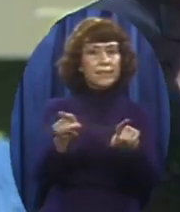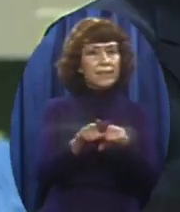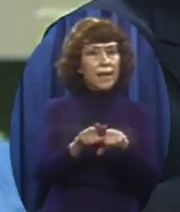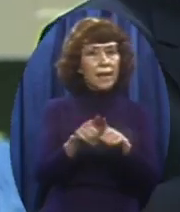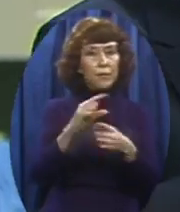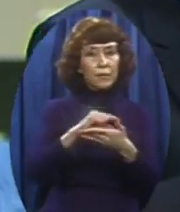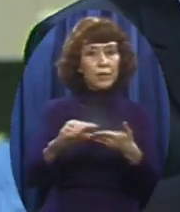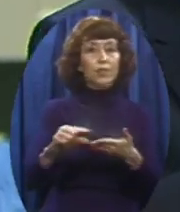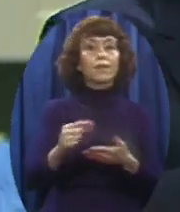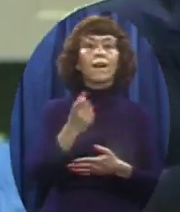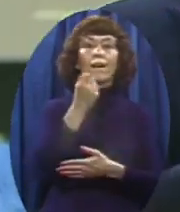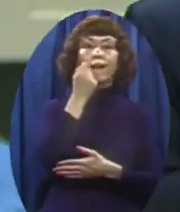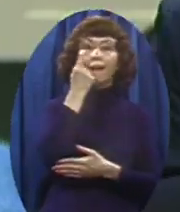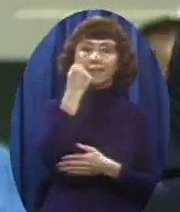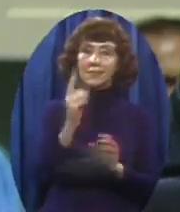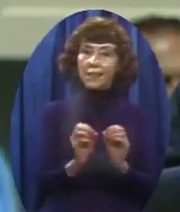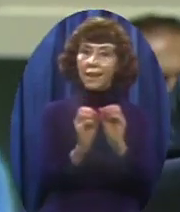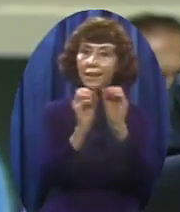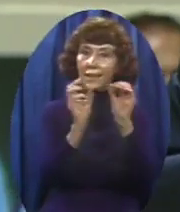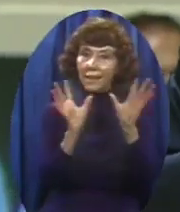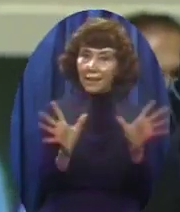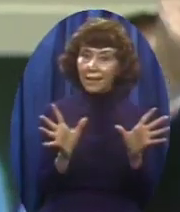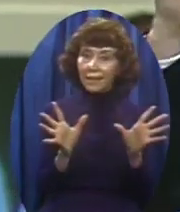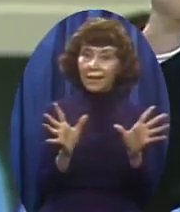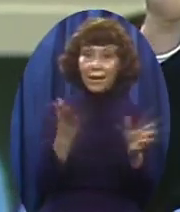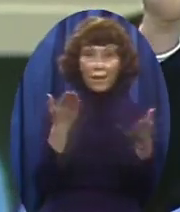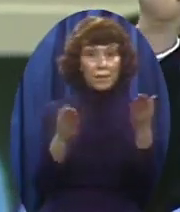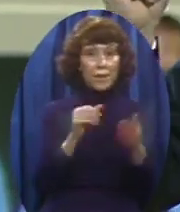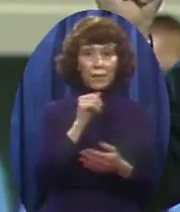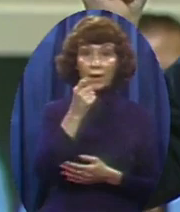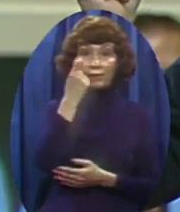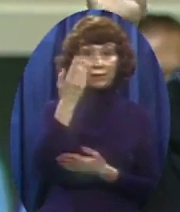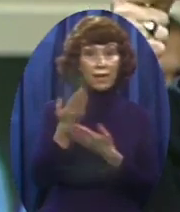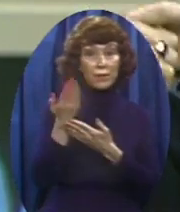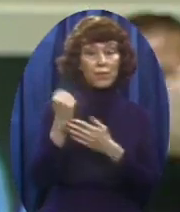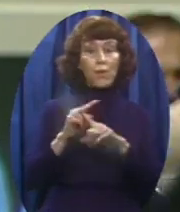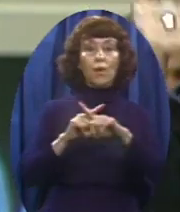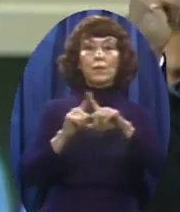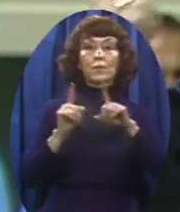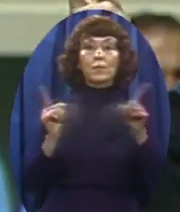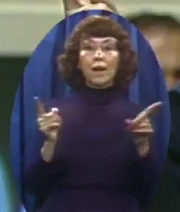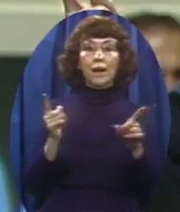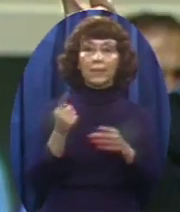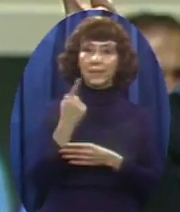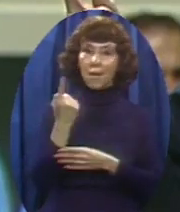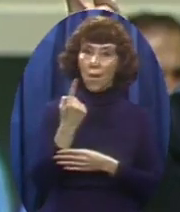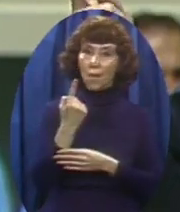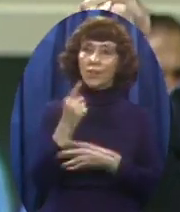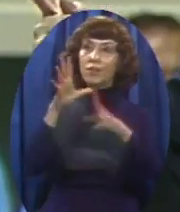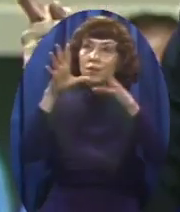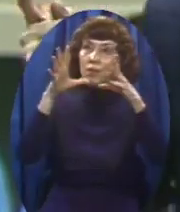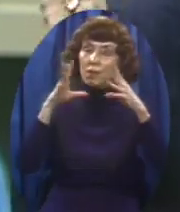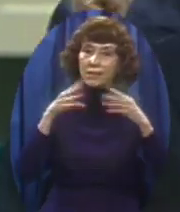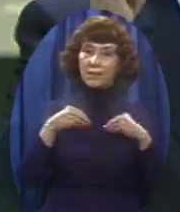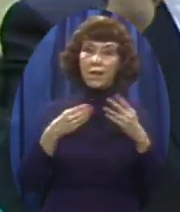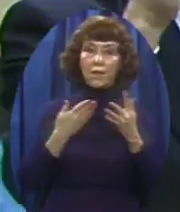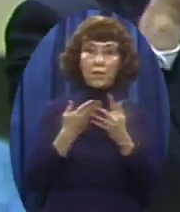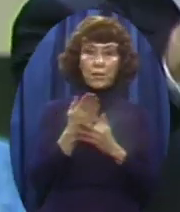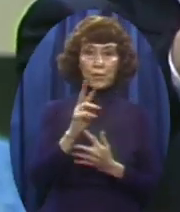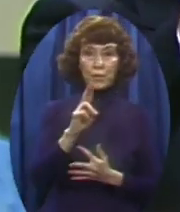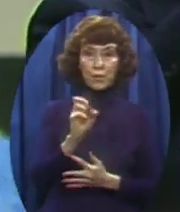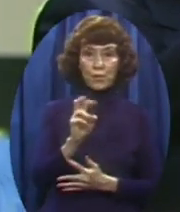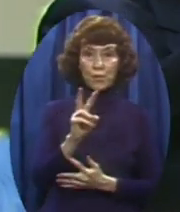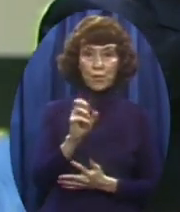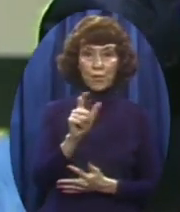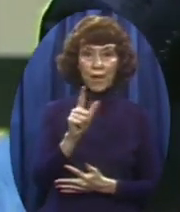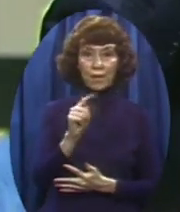the pages into your heart. Why didn't I see that before? Because it's only accepted, received by revelation. Bible reading.